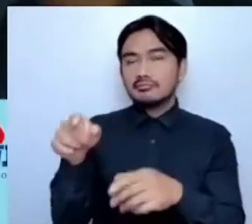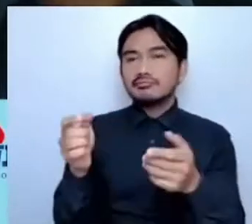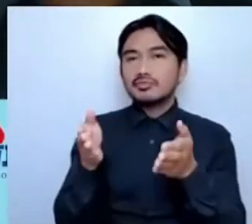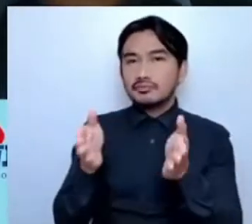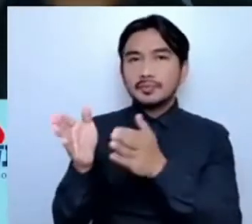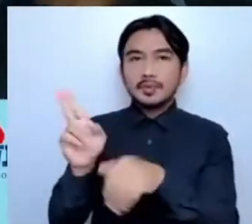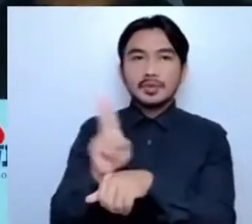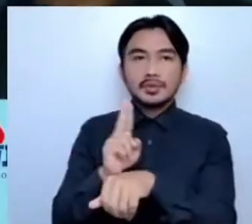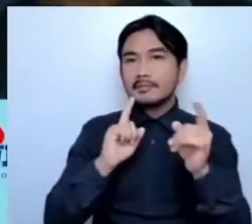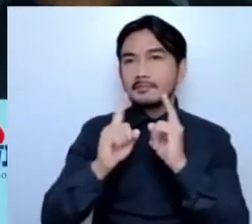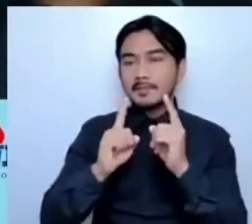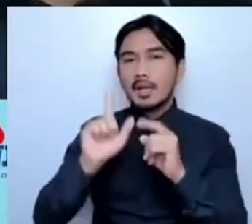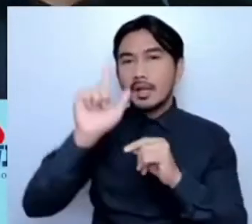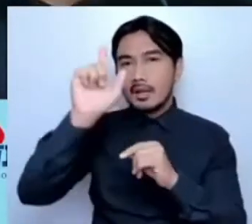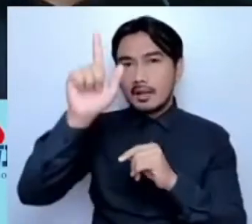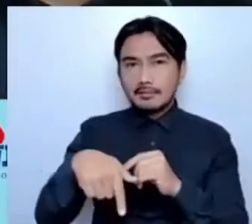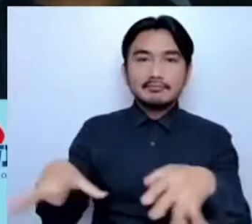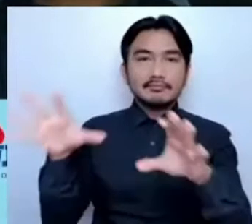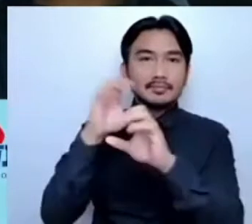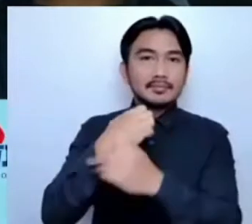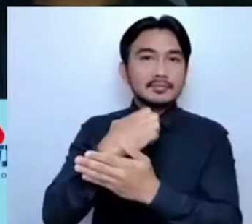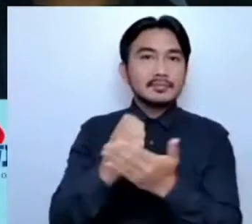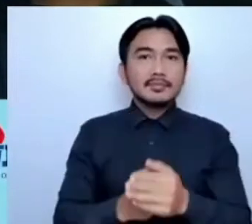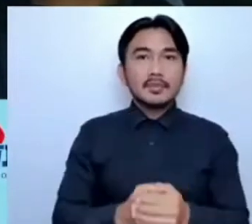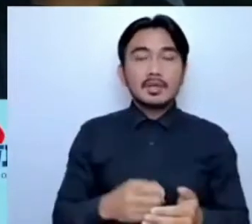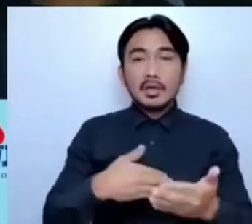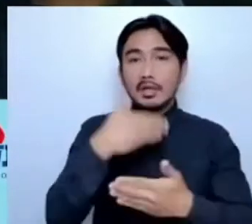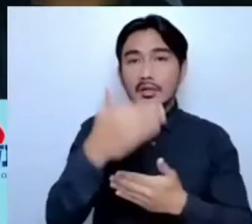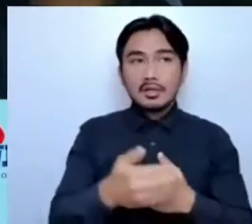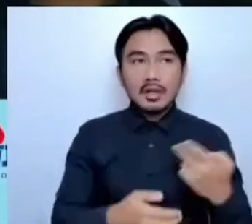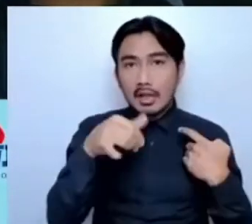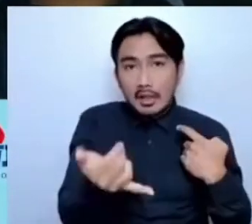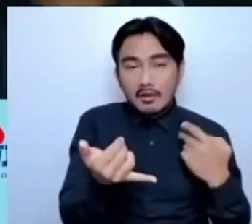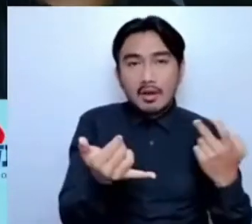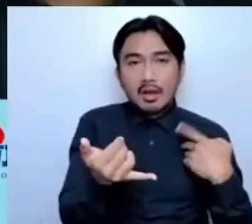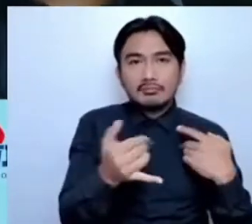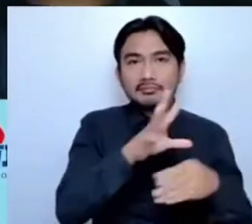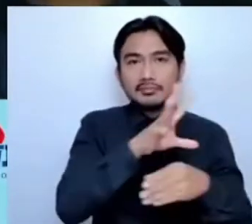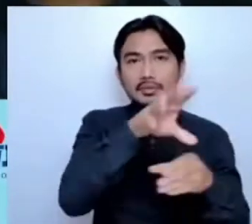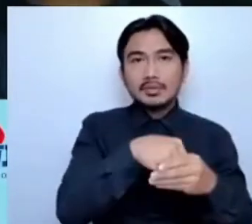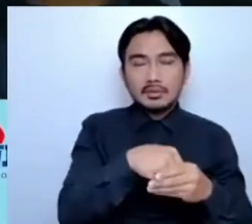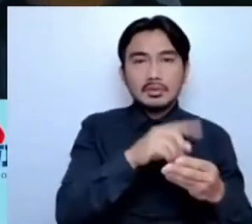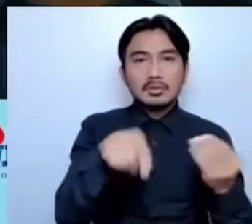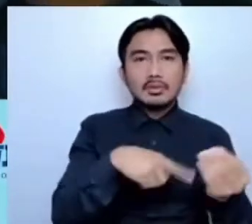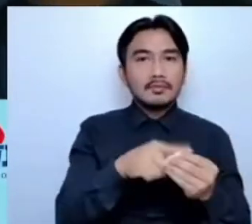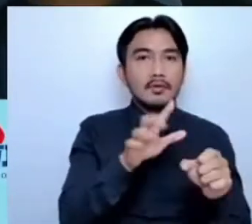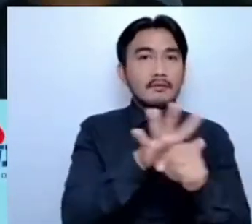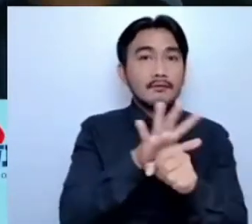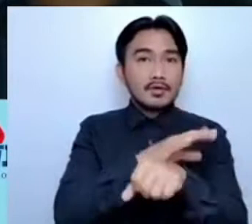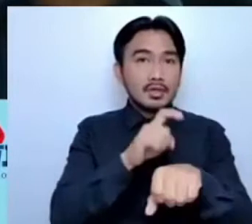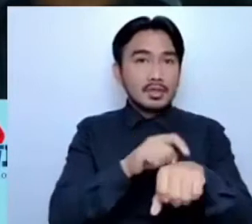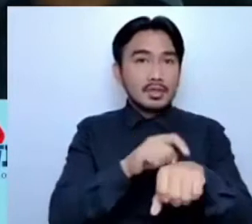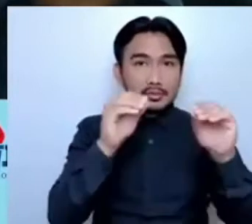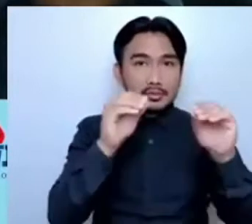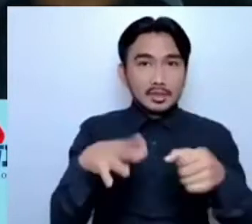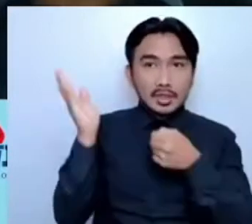the end of this episode. On the other hand, this episode will also cover our full-time teacher broadcasters